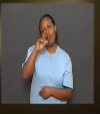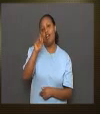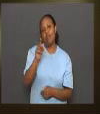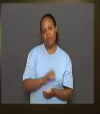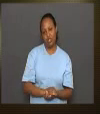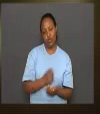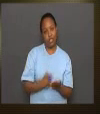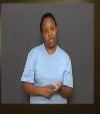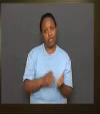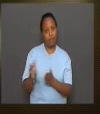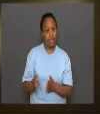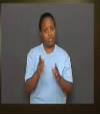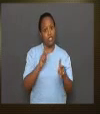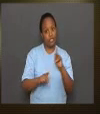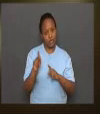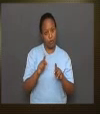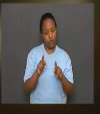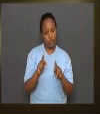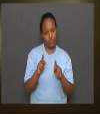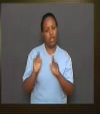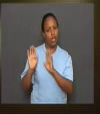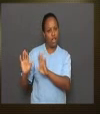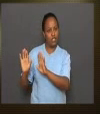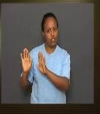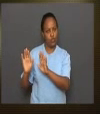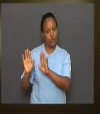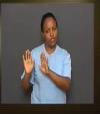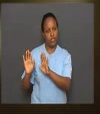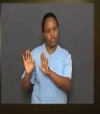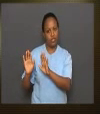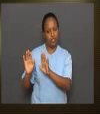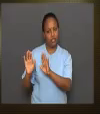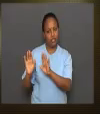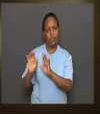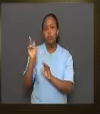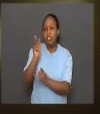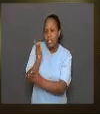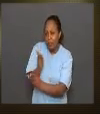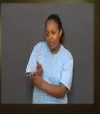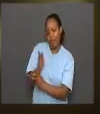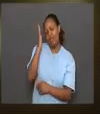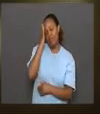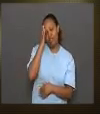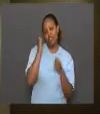This way, people can conduct themselves according to what is expected.